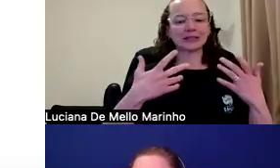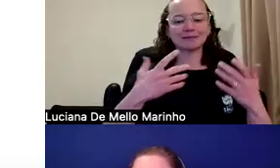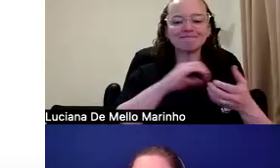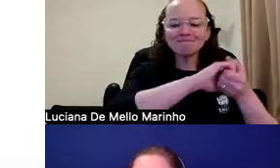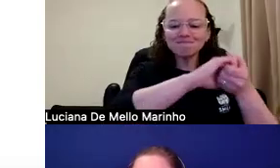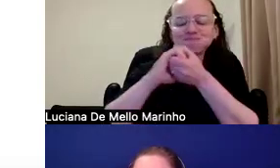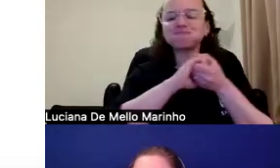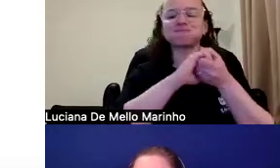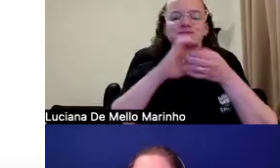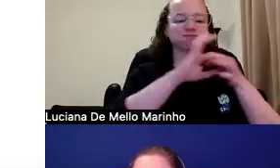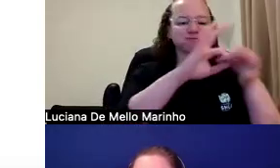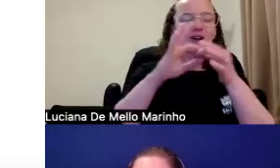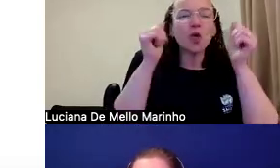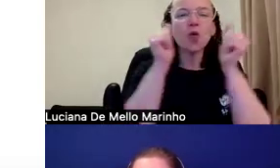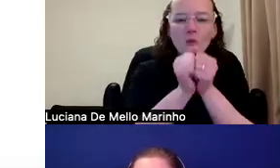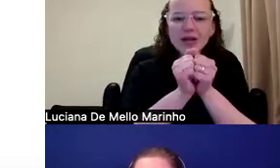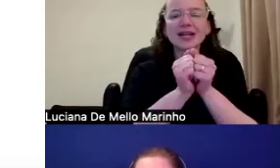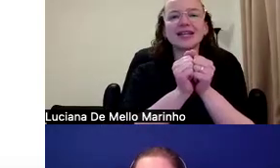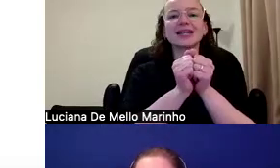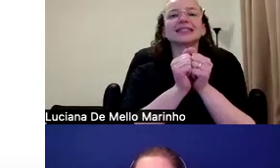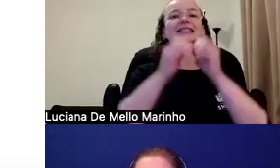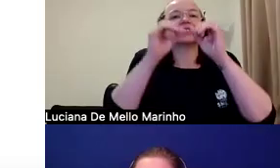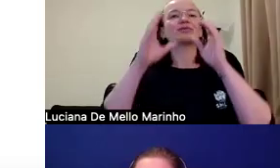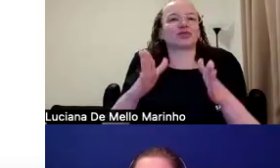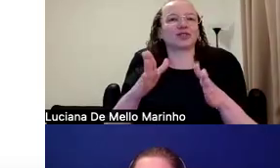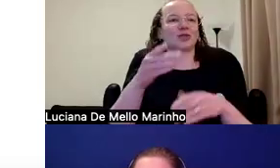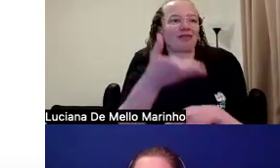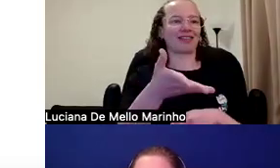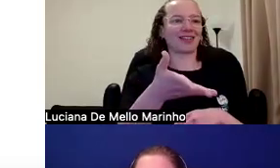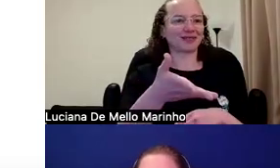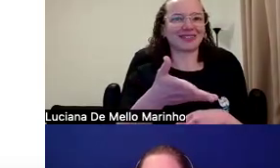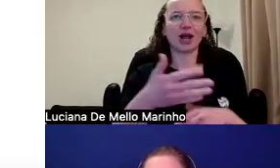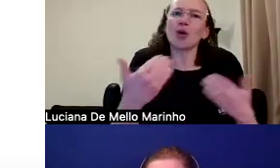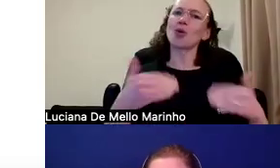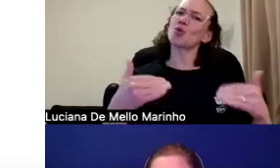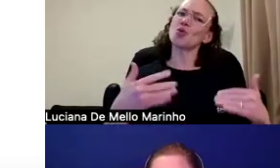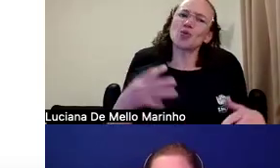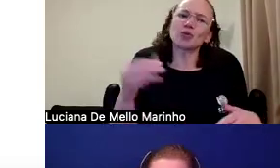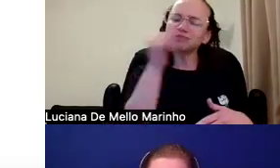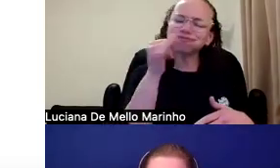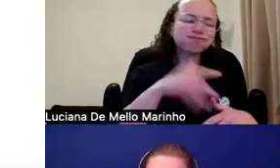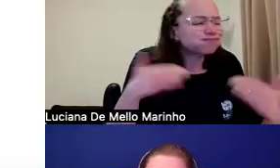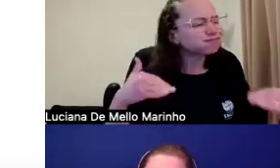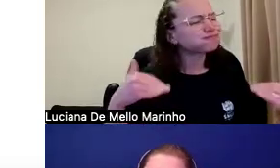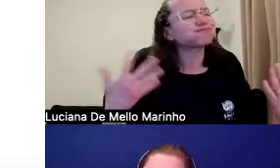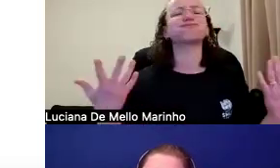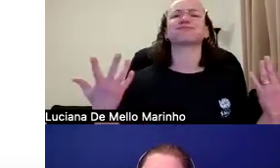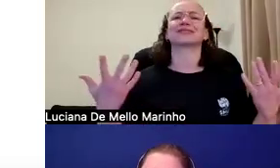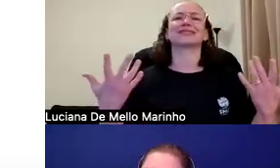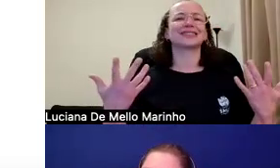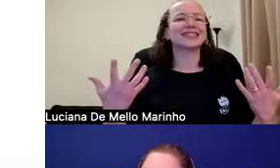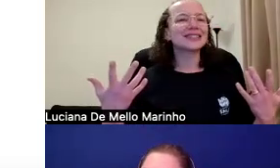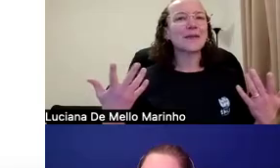just kind of set up the foundation of collaboration within the instructors that were there.